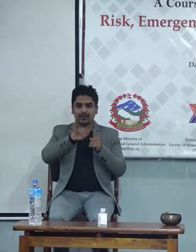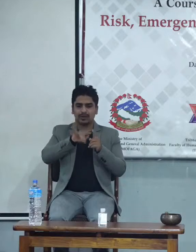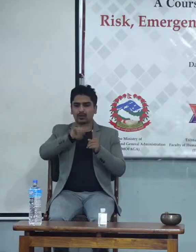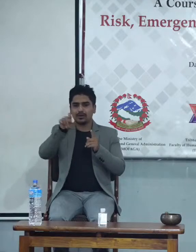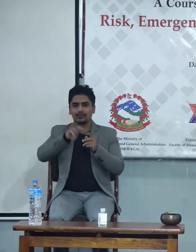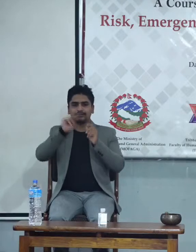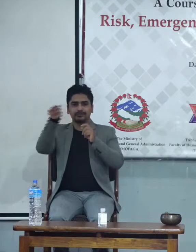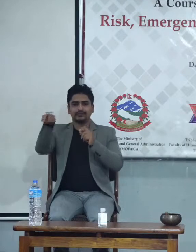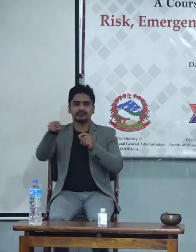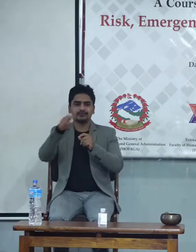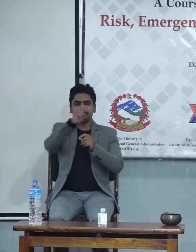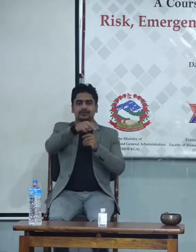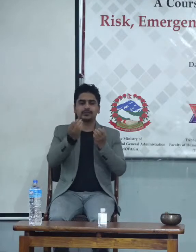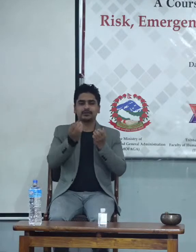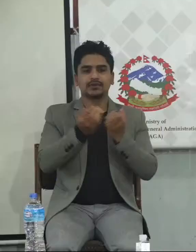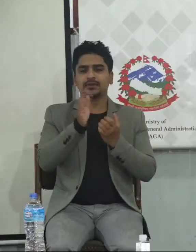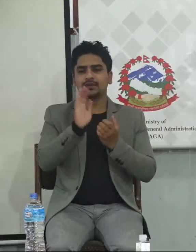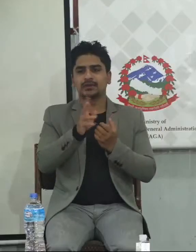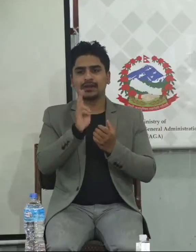and playing around.